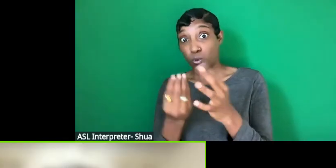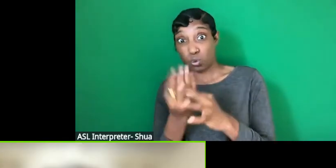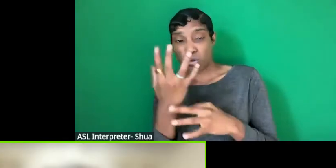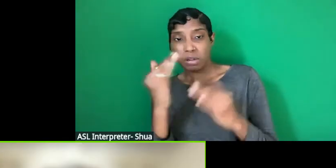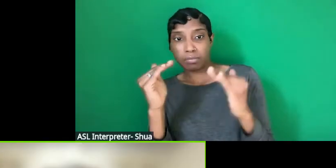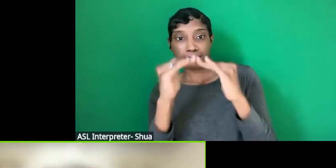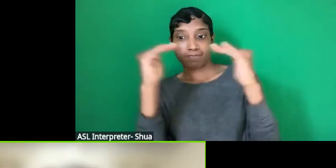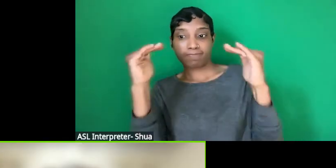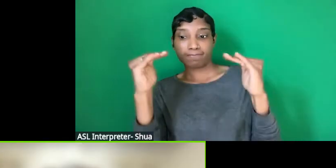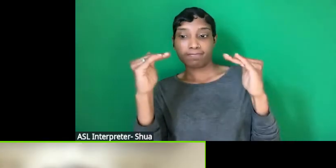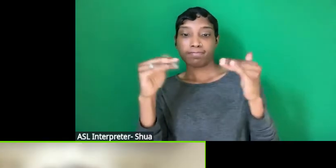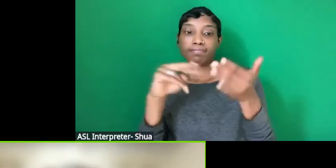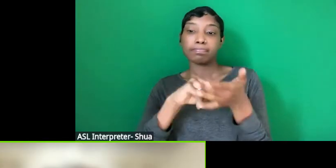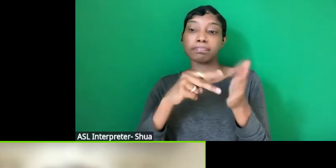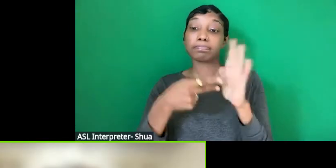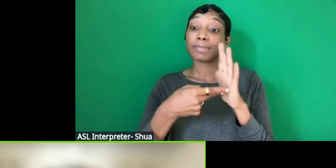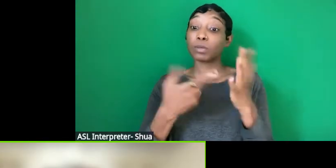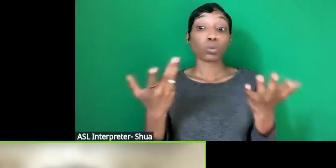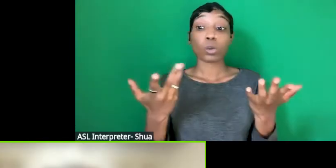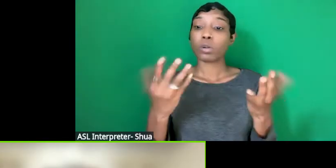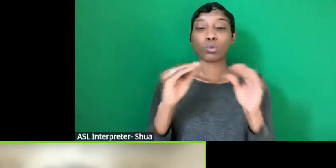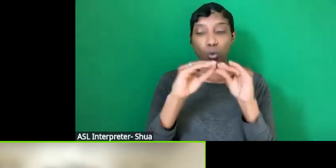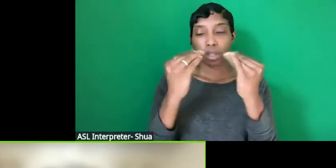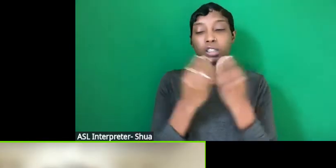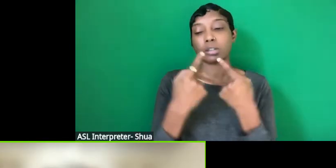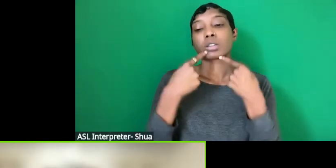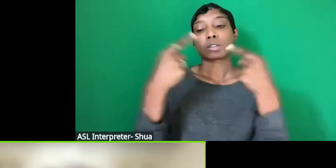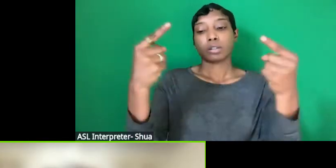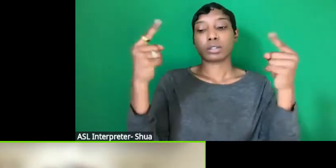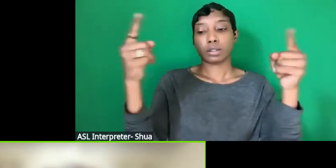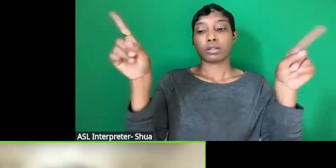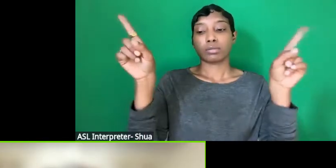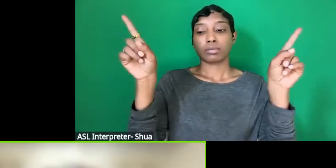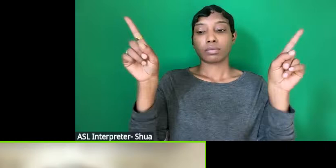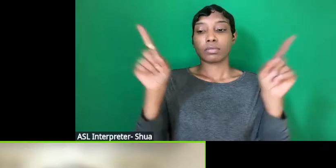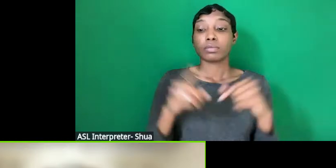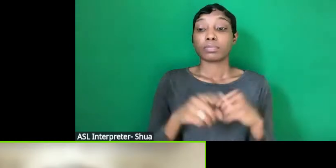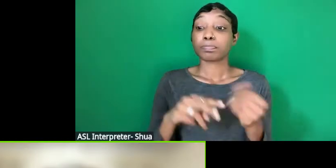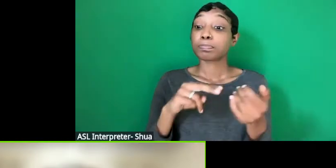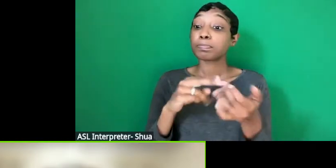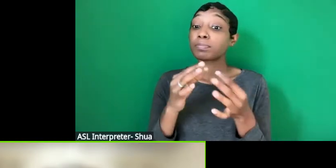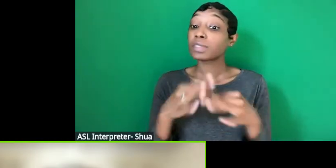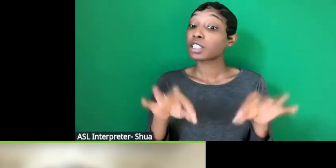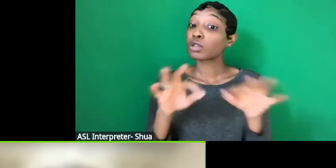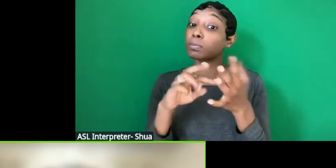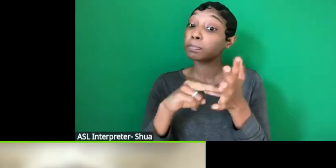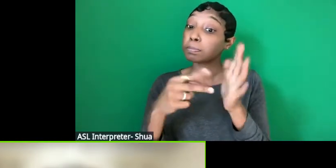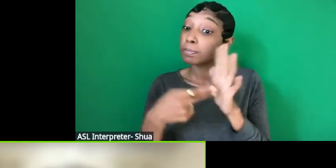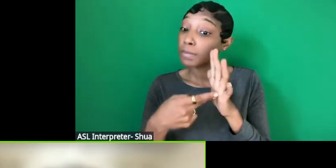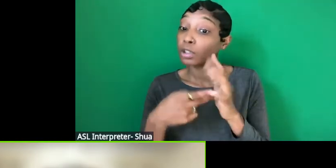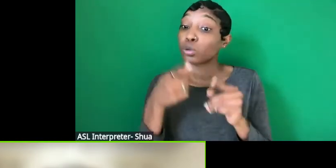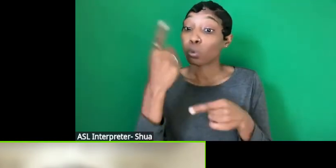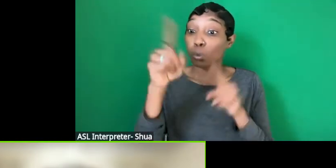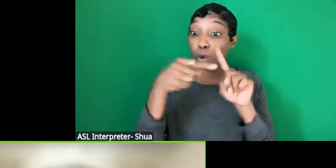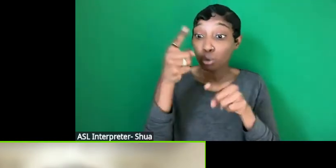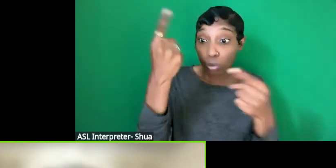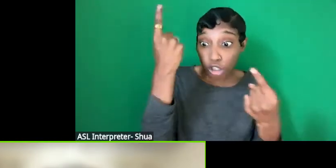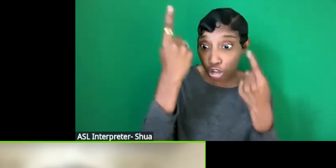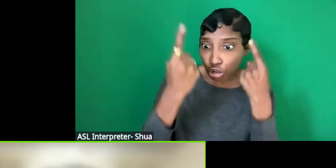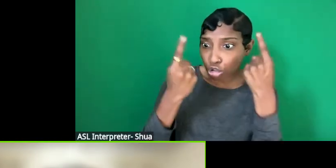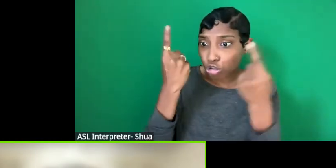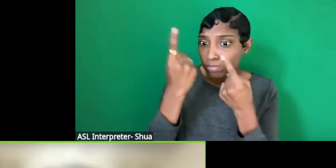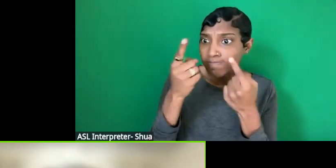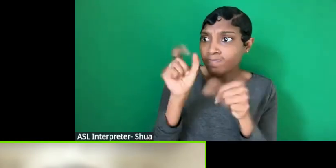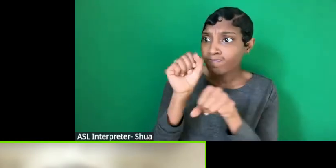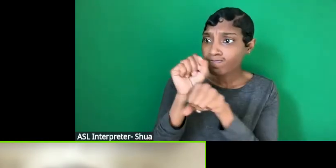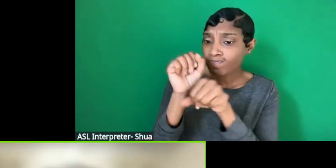equals organizational success, which is especially meaningful when you consider that employees who value a